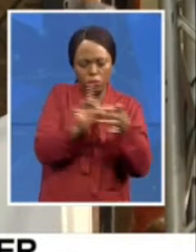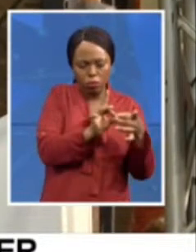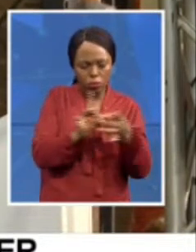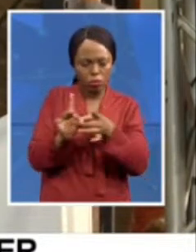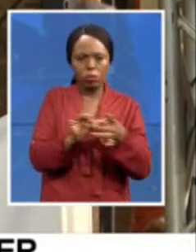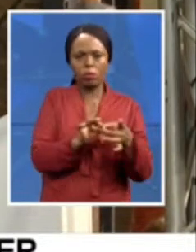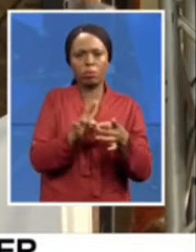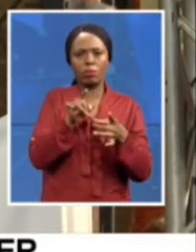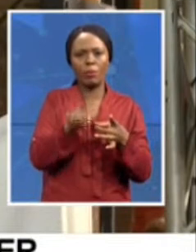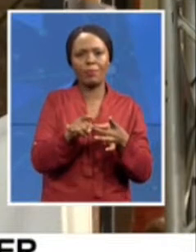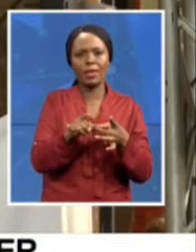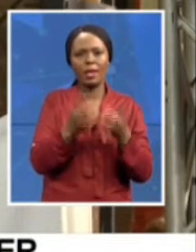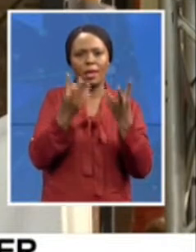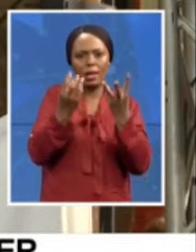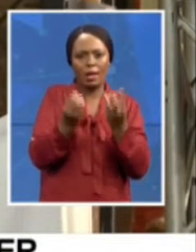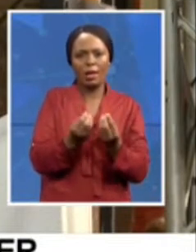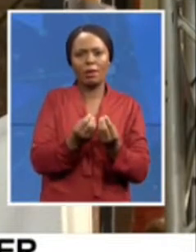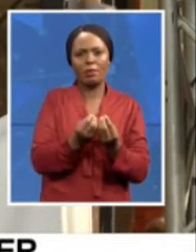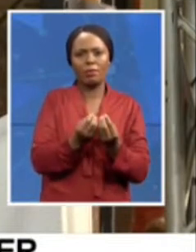an elephant charges.